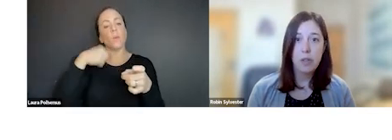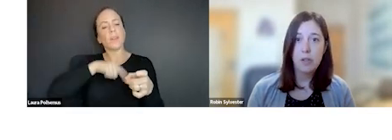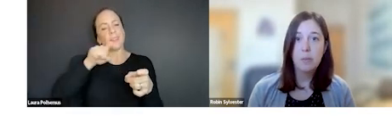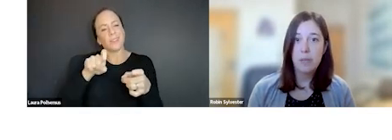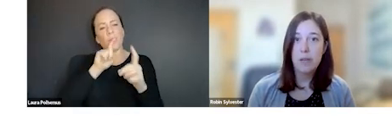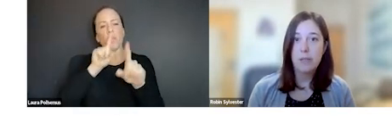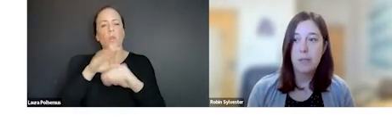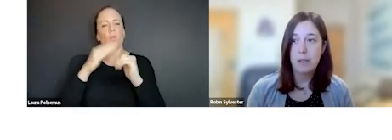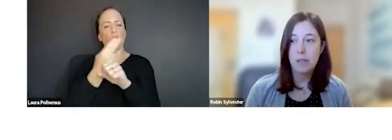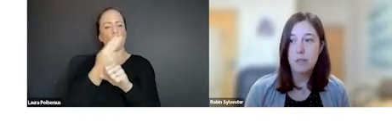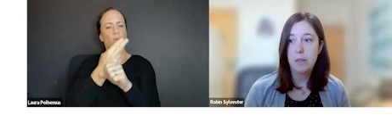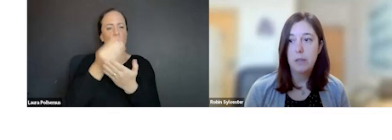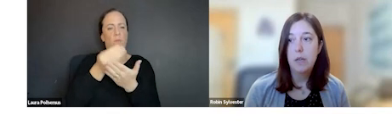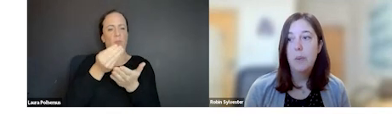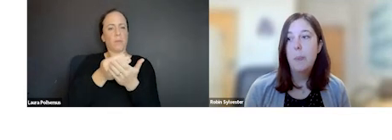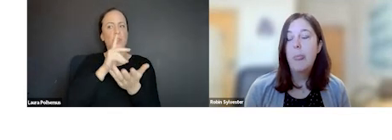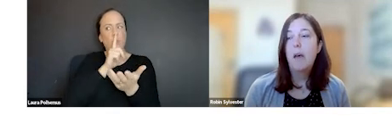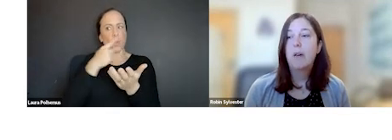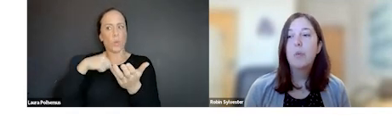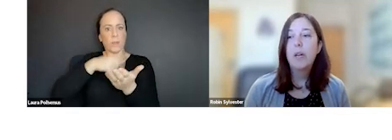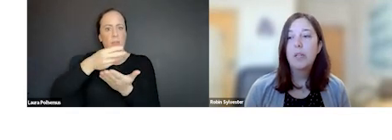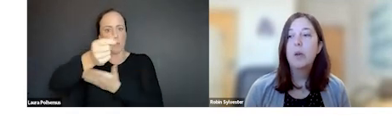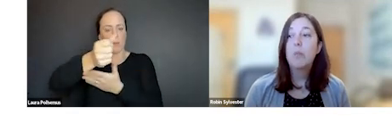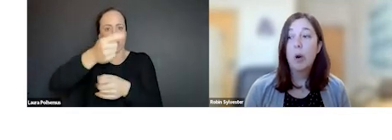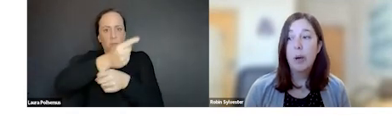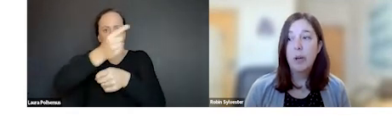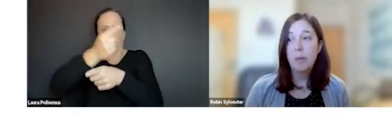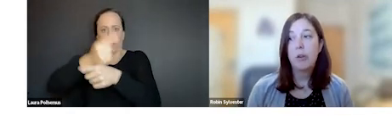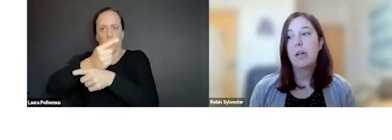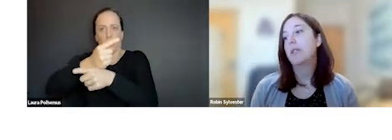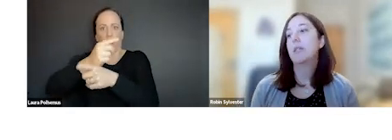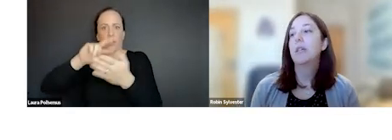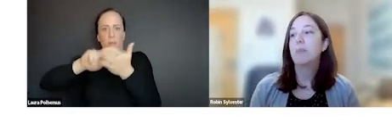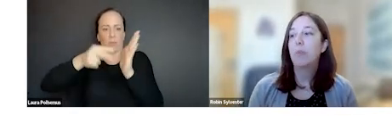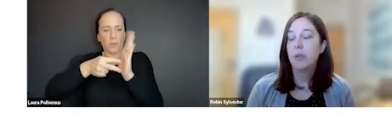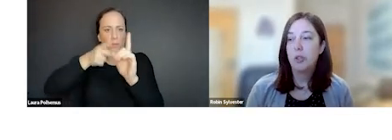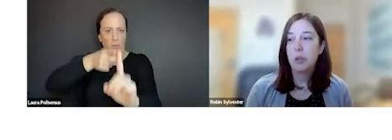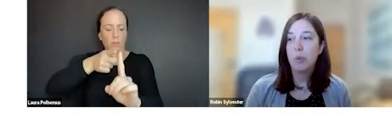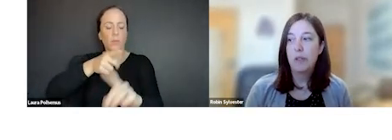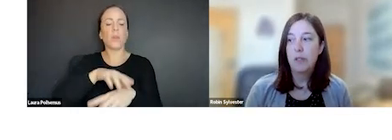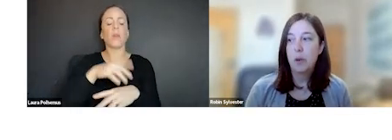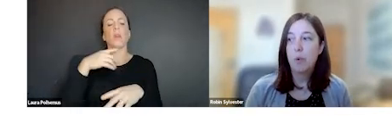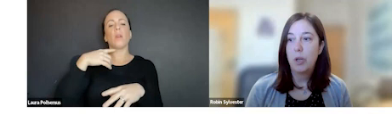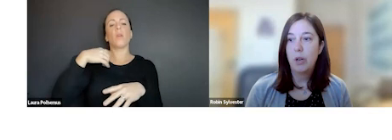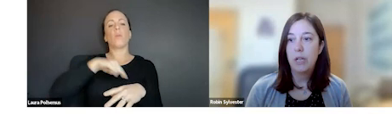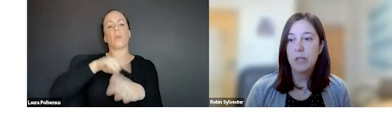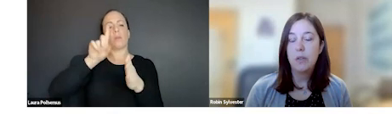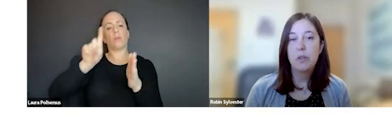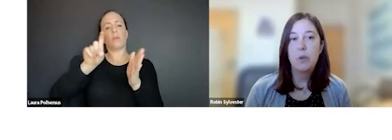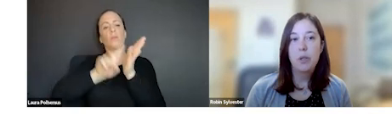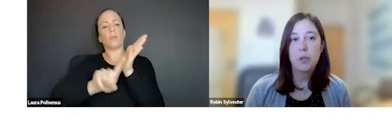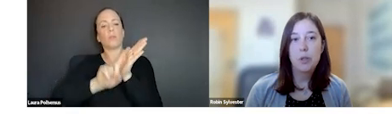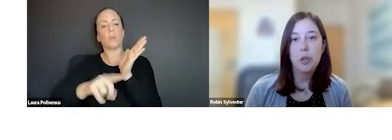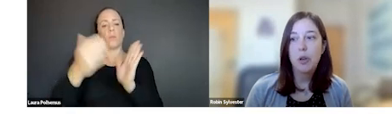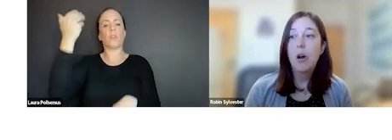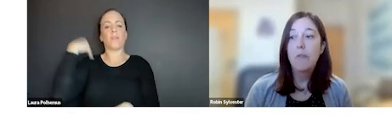ensure that they are spent as intended. A good way to learn more about government grants is by researching previously awarded grants. So